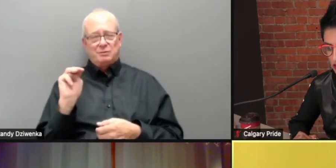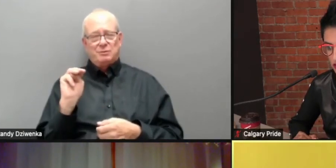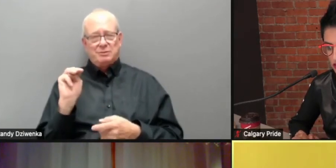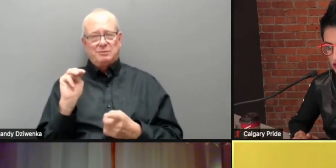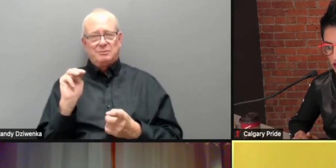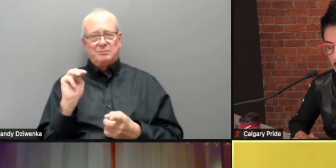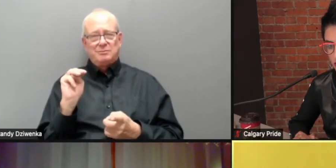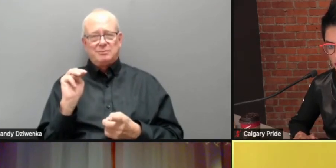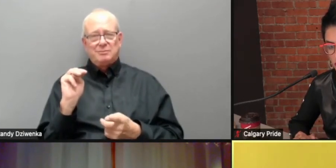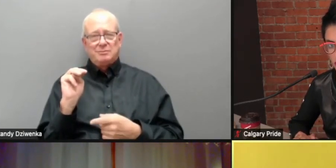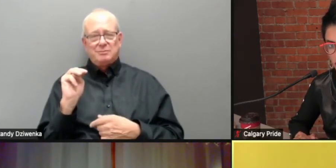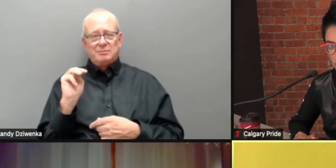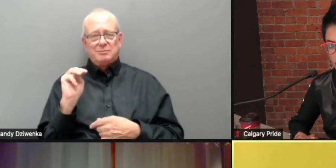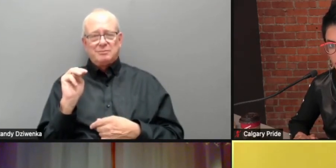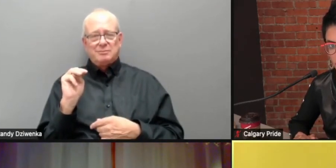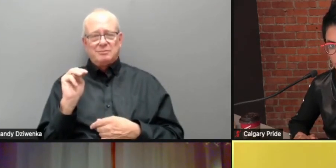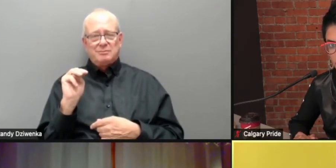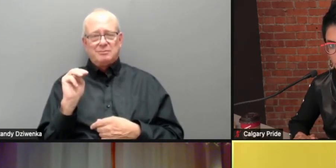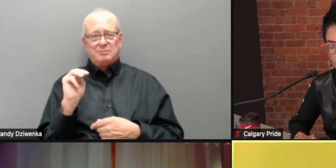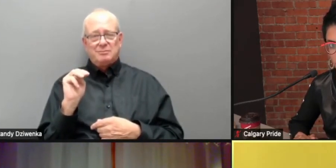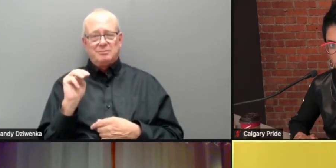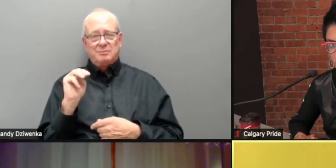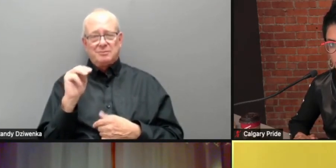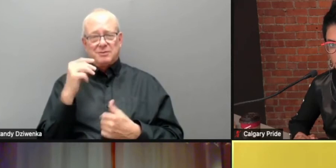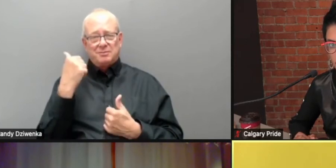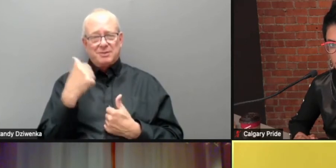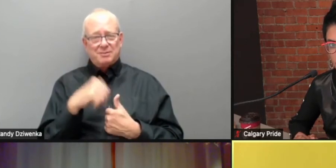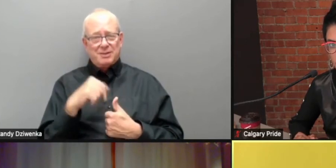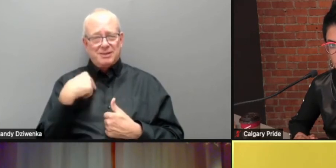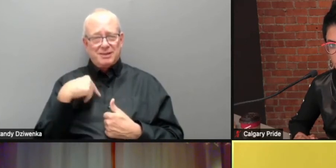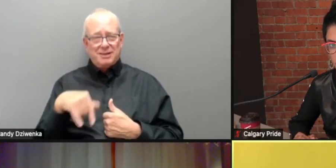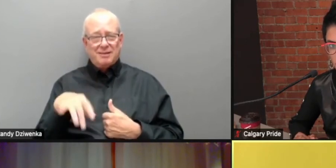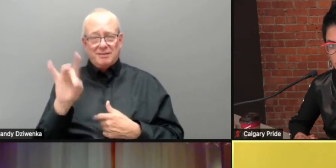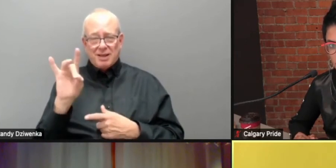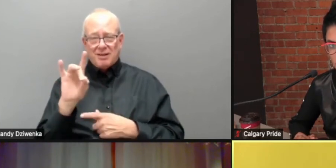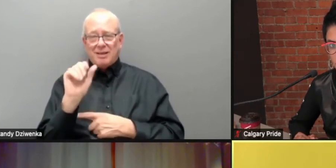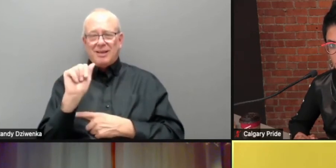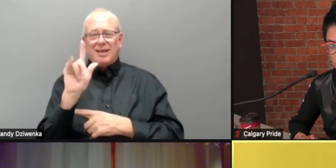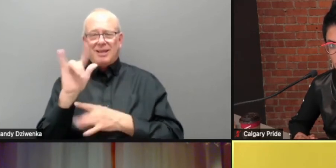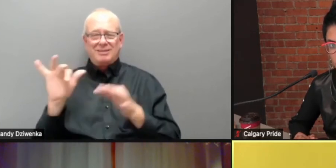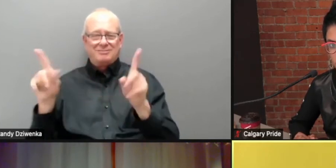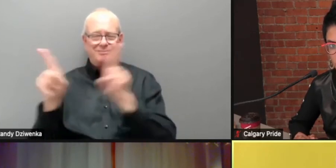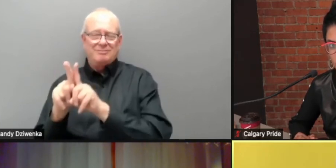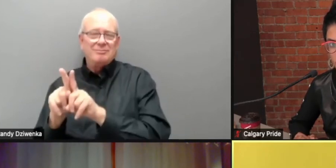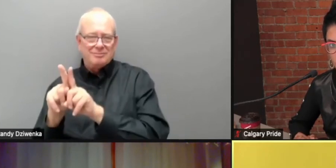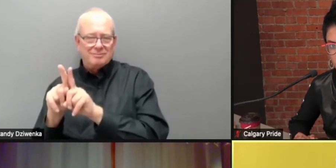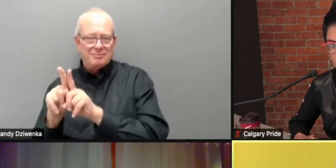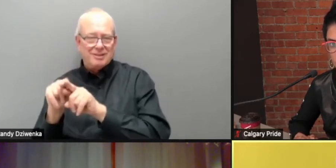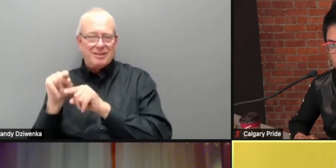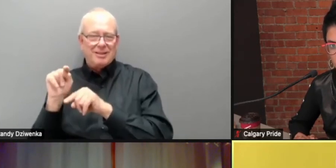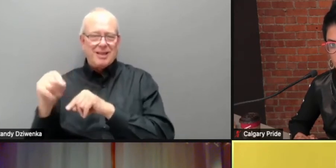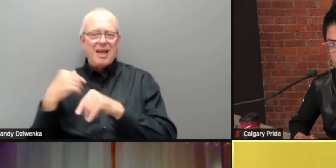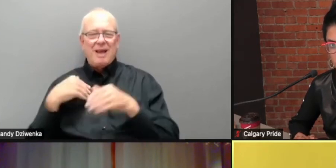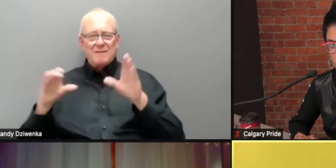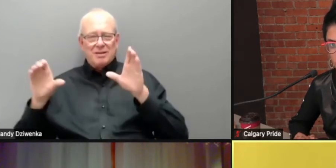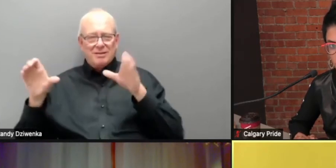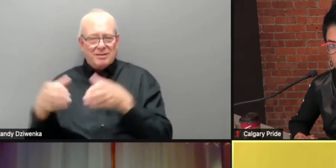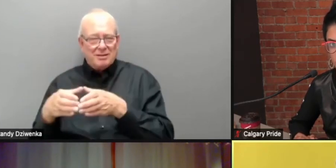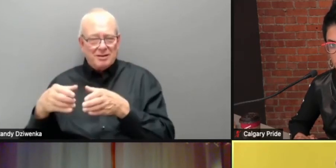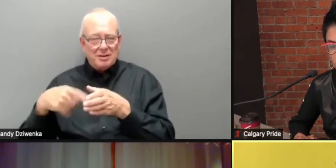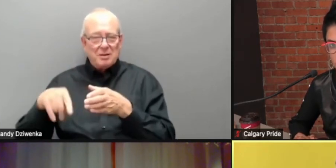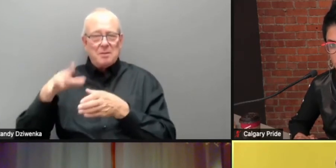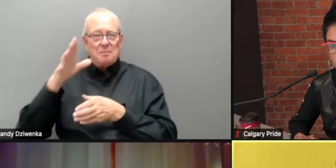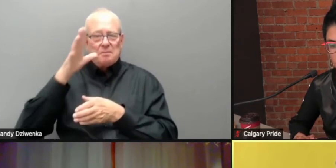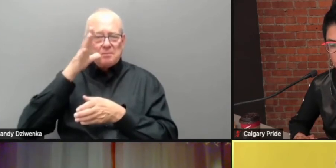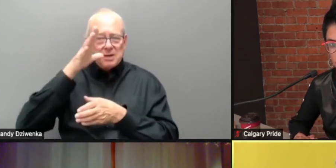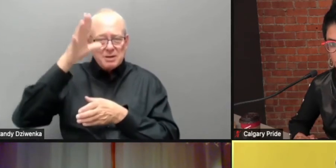creating allies, where parents' roles, like the role what Lavina and Suresh are playing, are very important, and we are doing